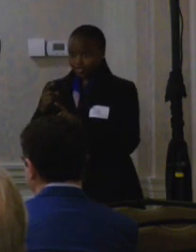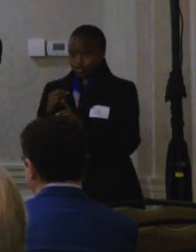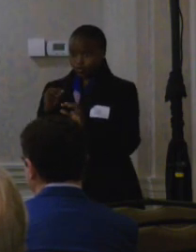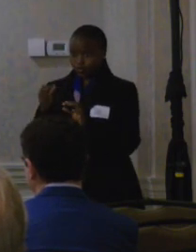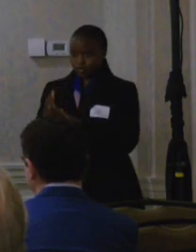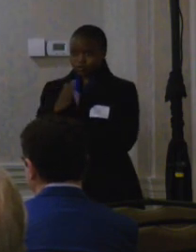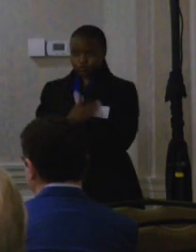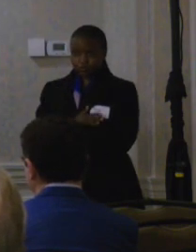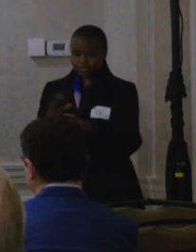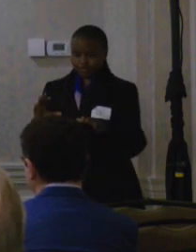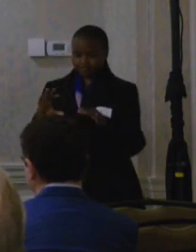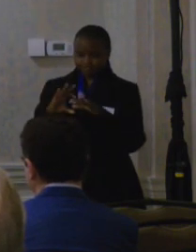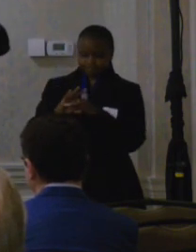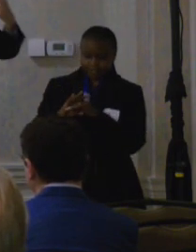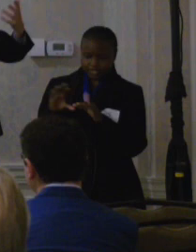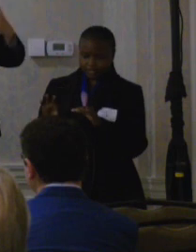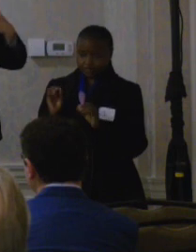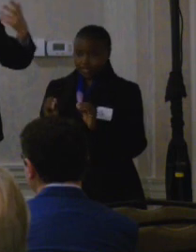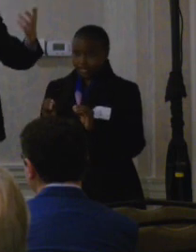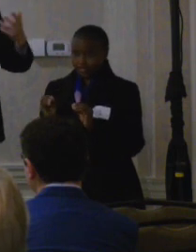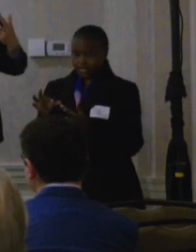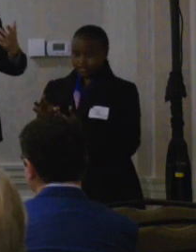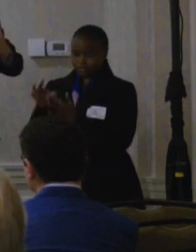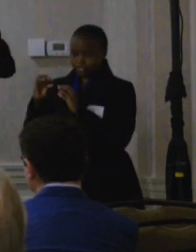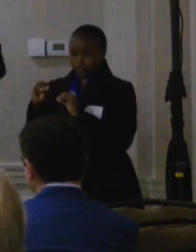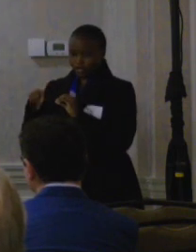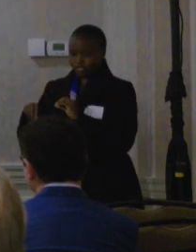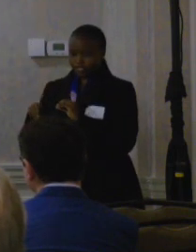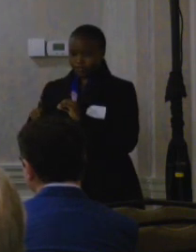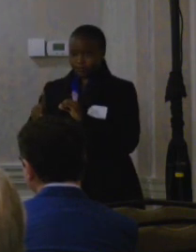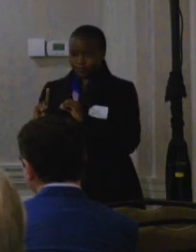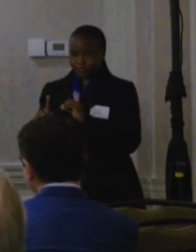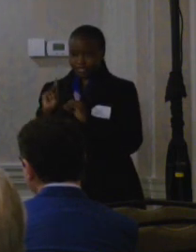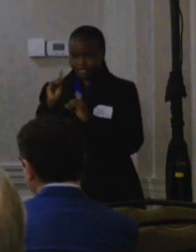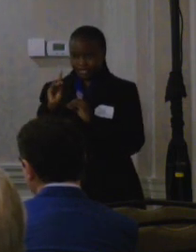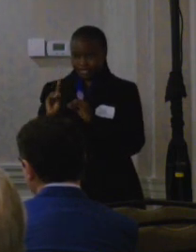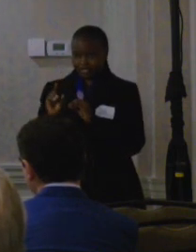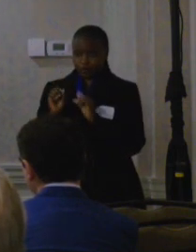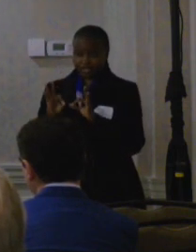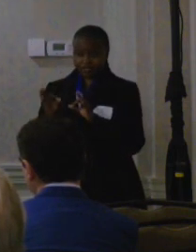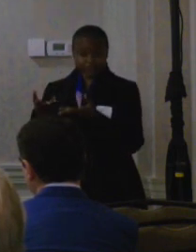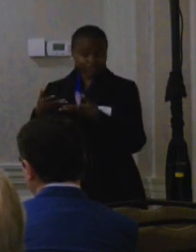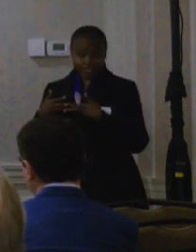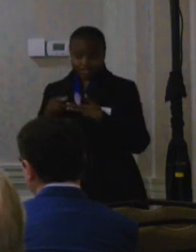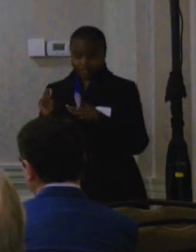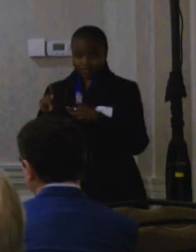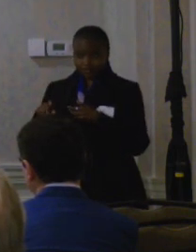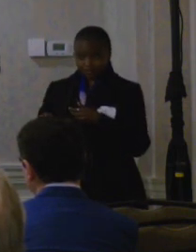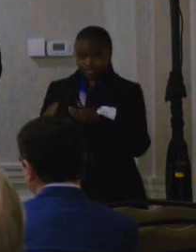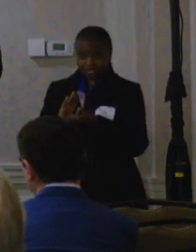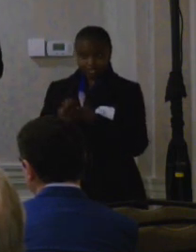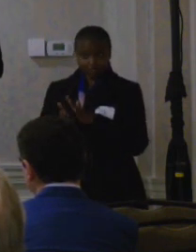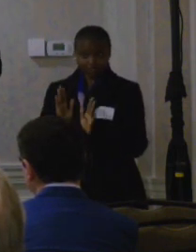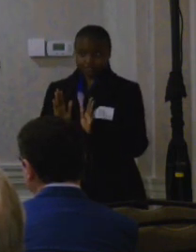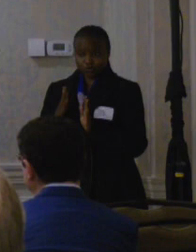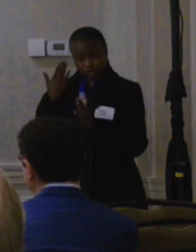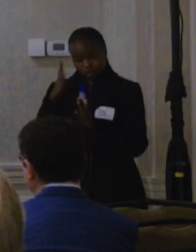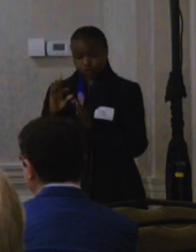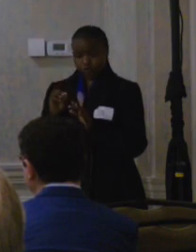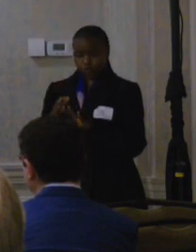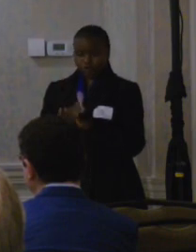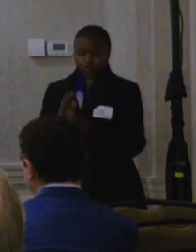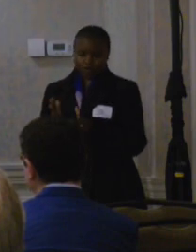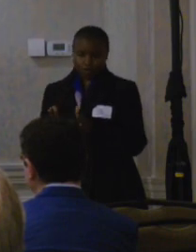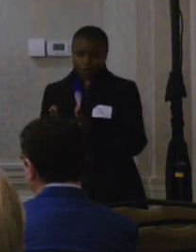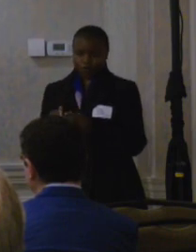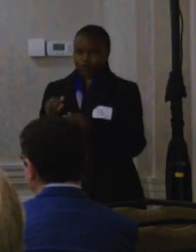link between the improvement and any particular teacher professional development or whether they had received teacher professional development at all. Now, that doesn't mean we